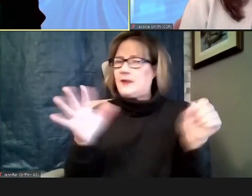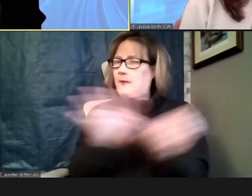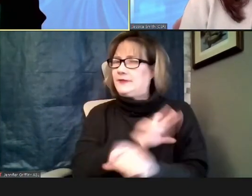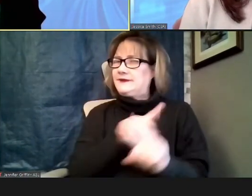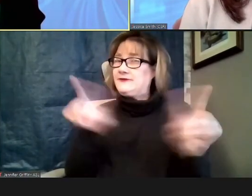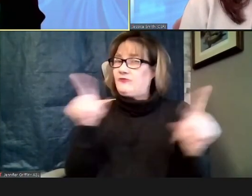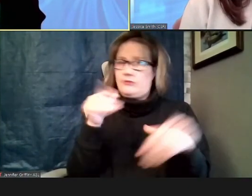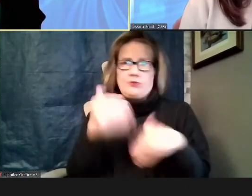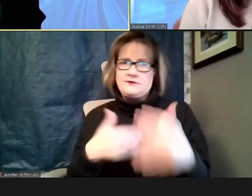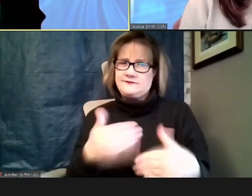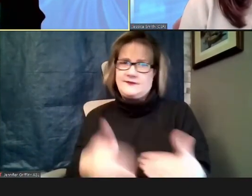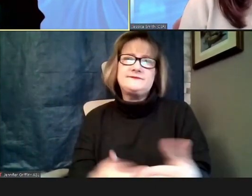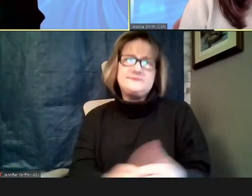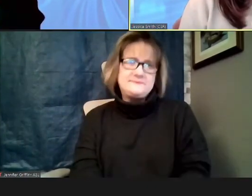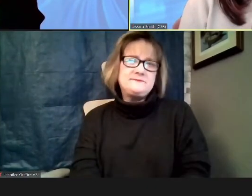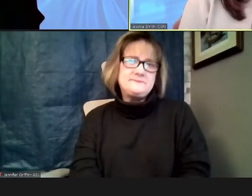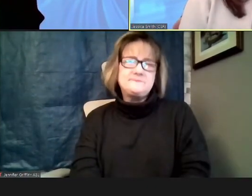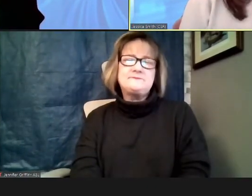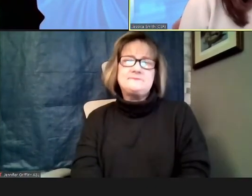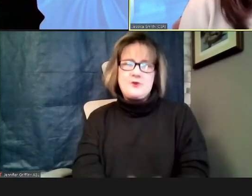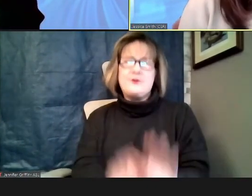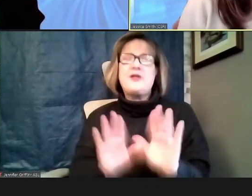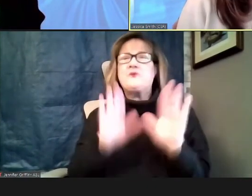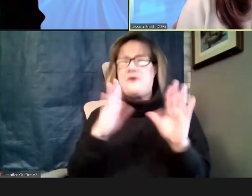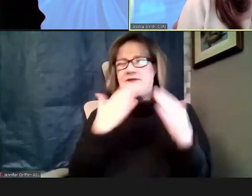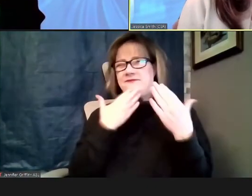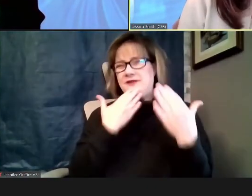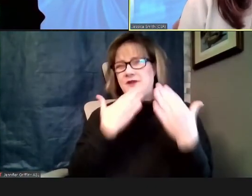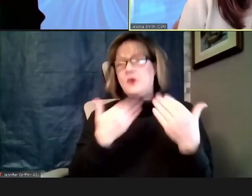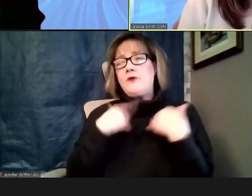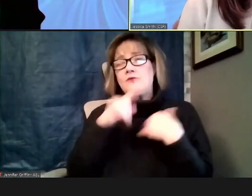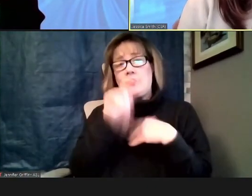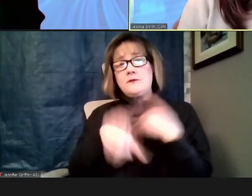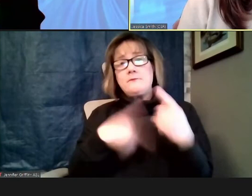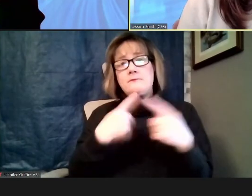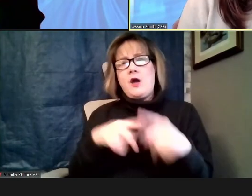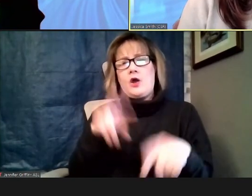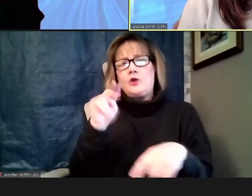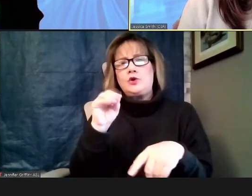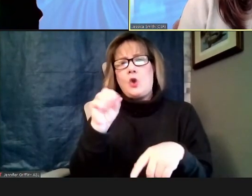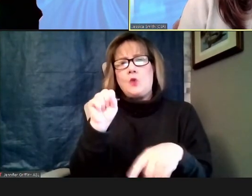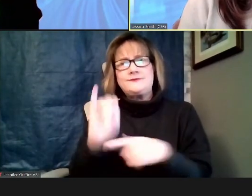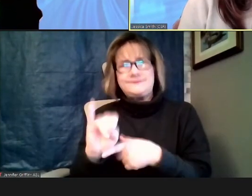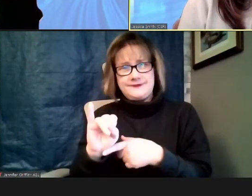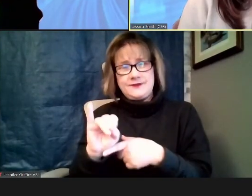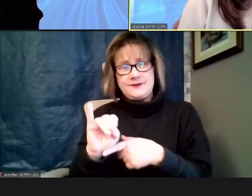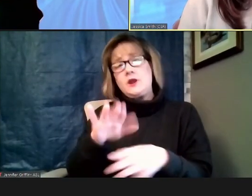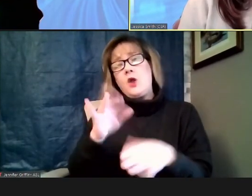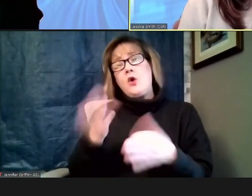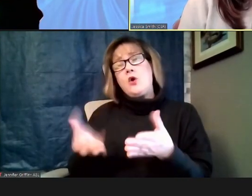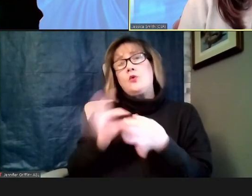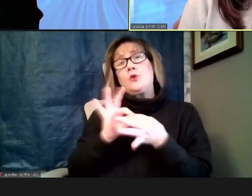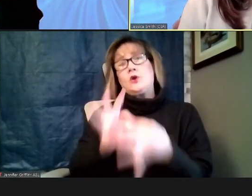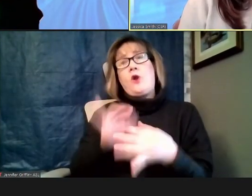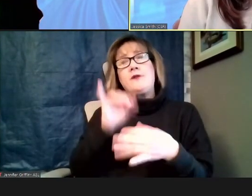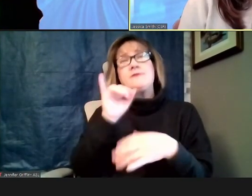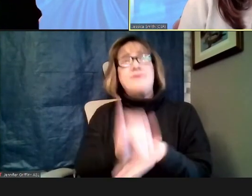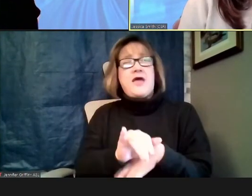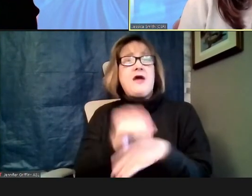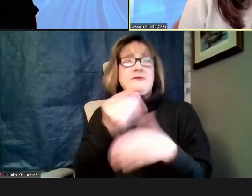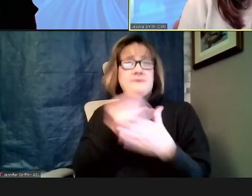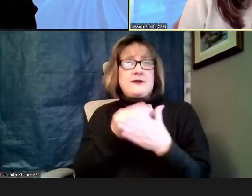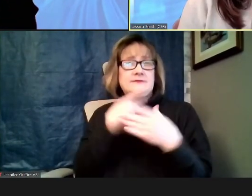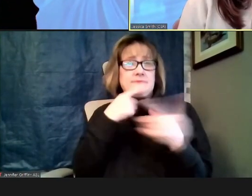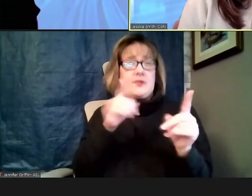process. Great, thank you. So we have a question about NOCs. Regarding funding announcements, do notices of